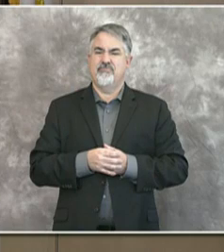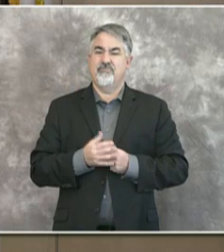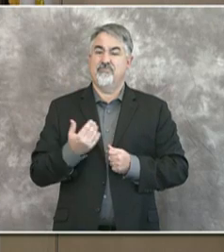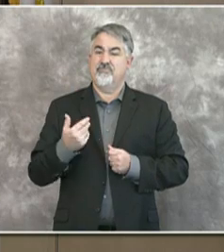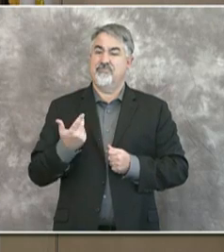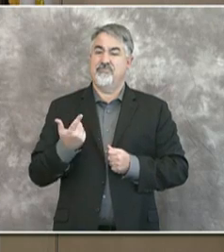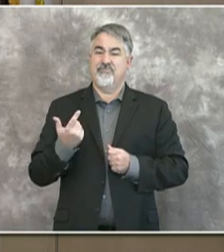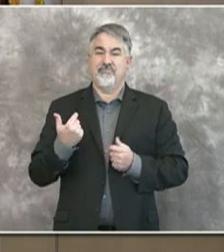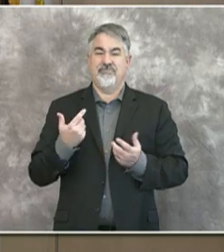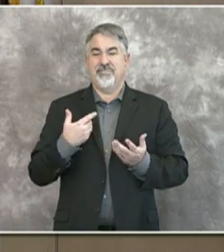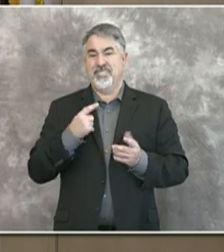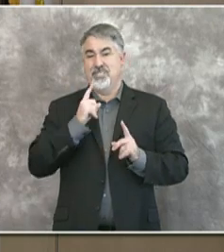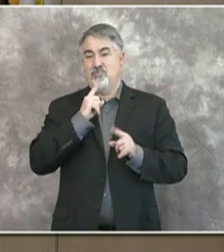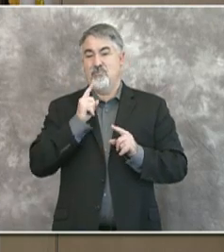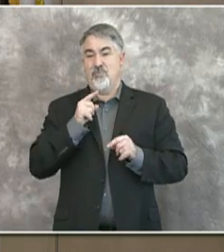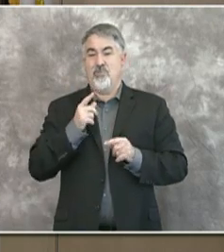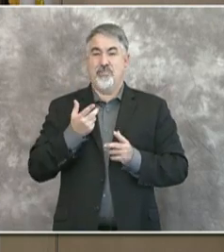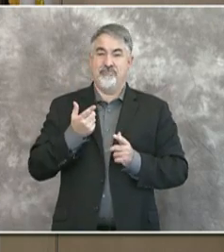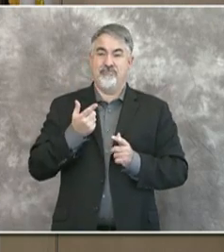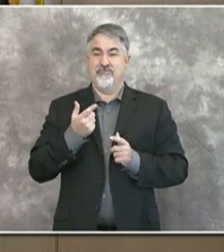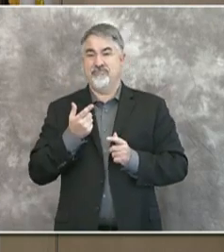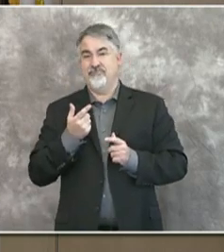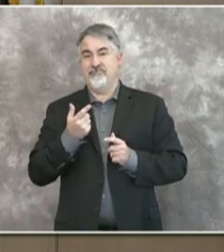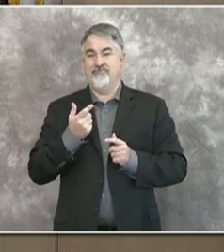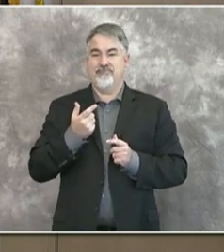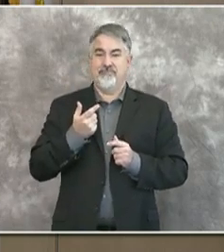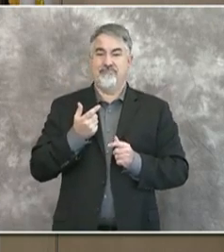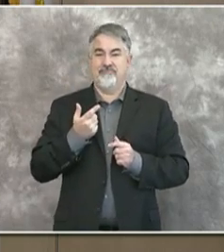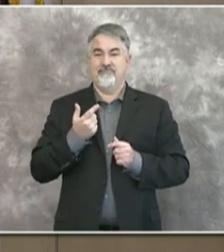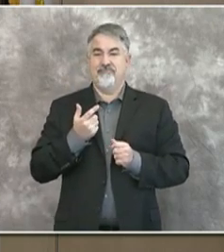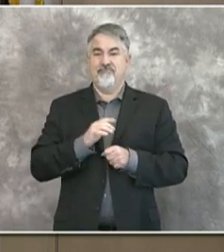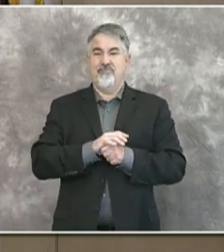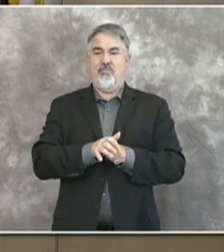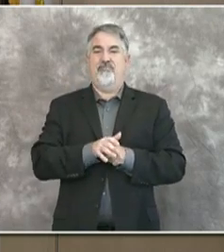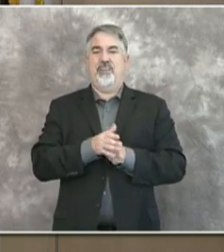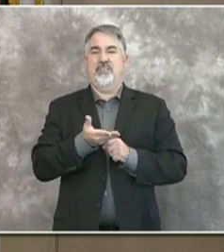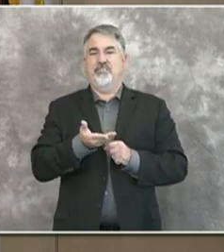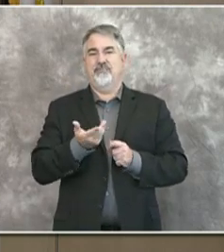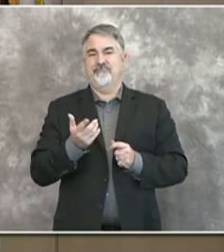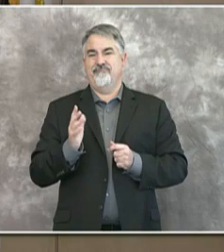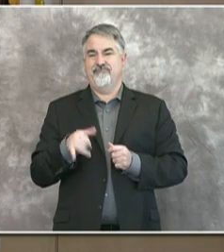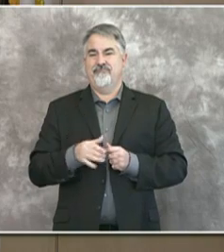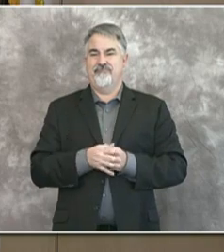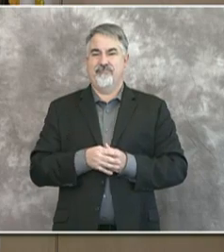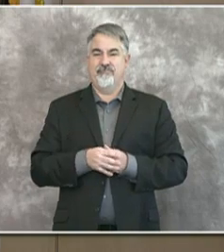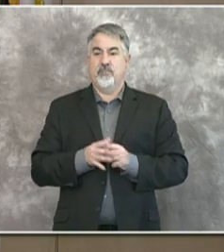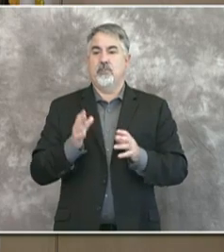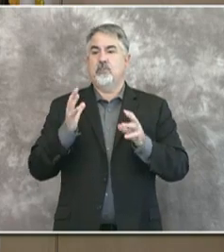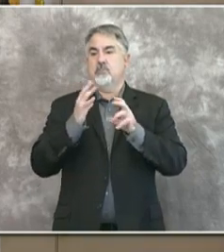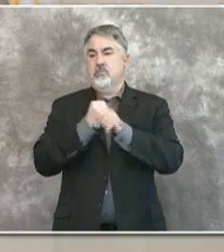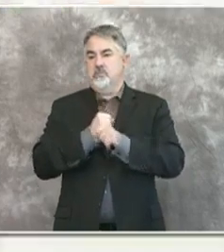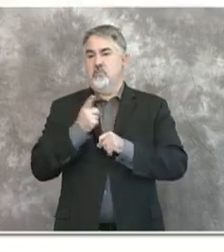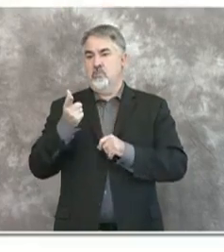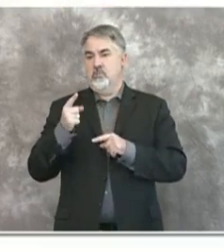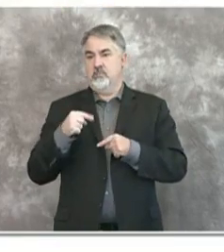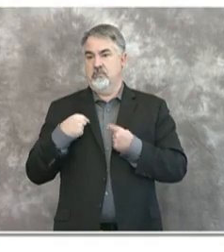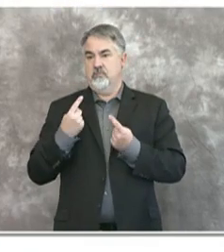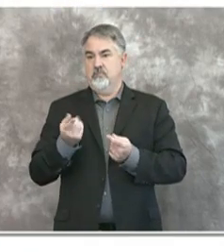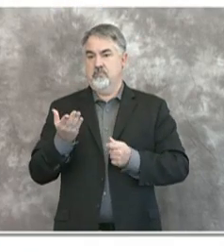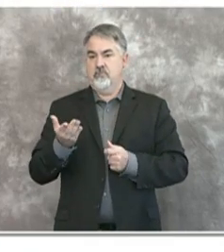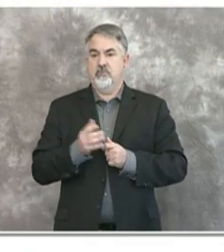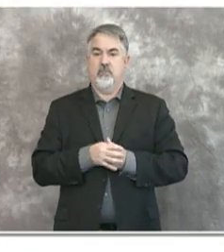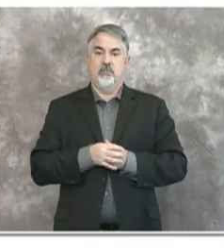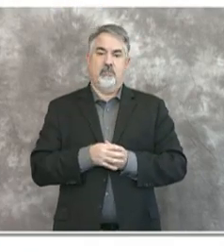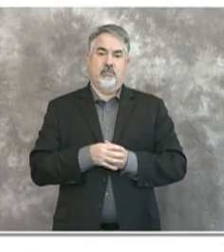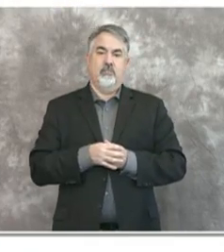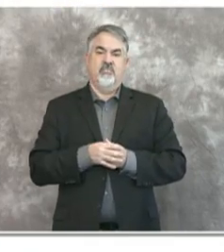today who have succumbed to COVID-19. In summary, as has been reported,